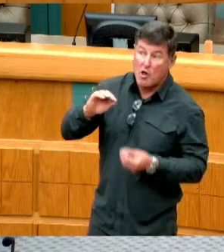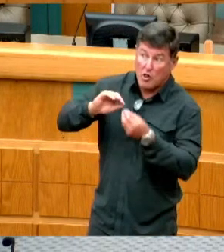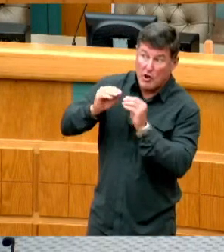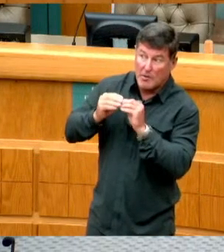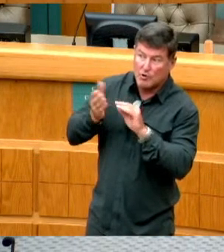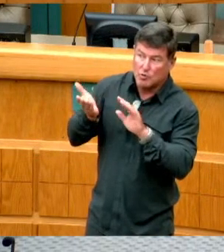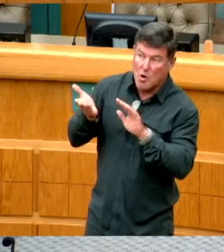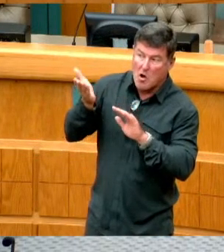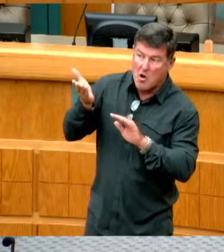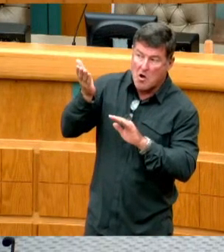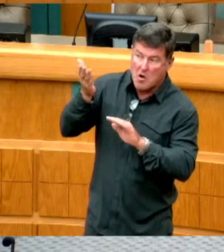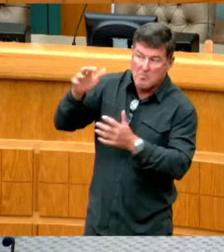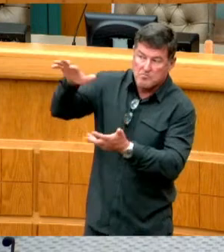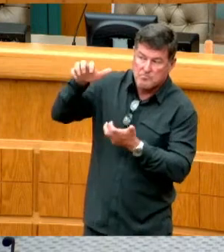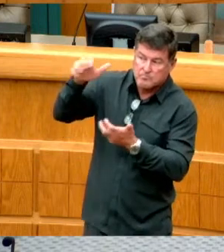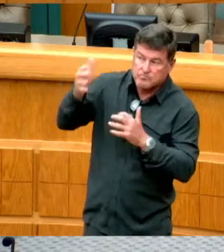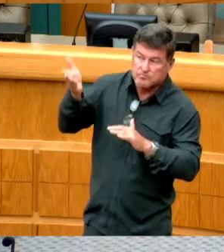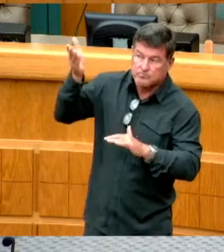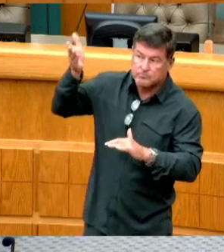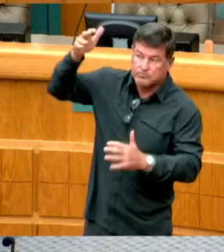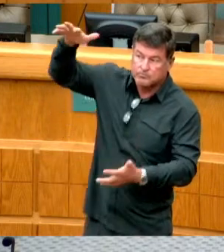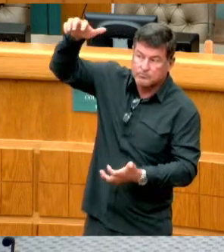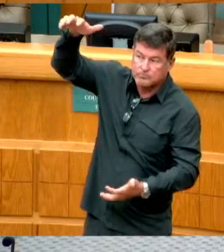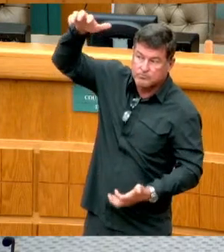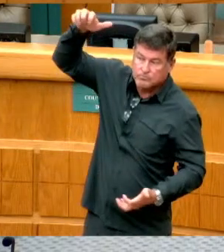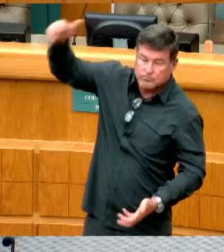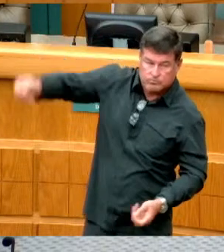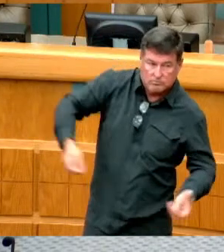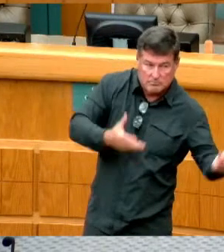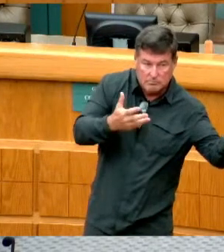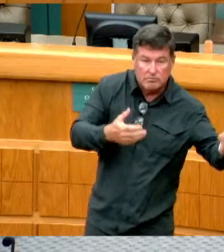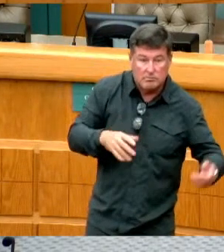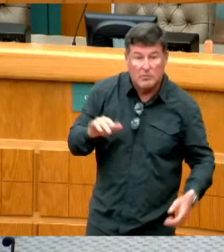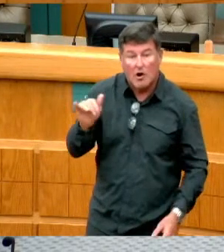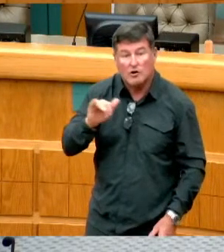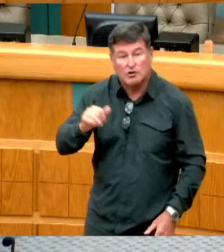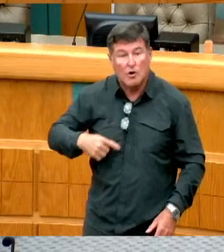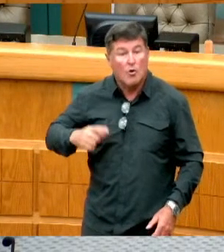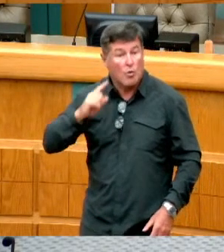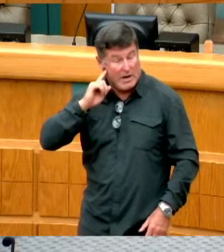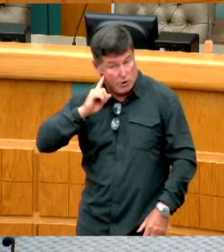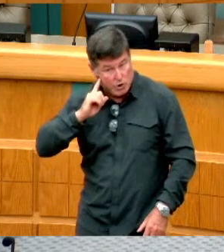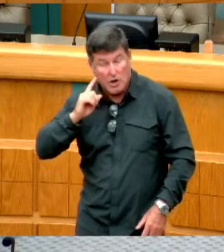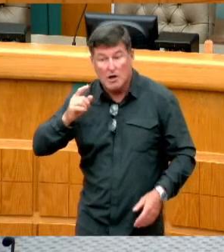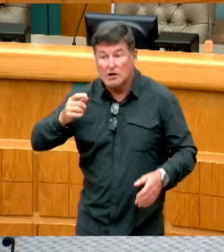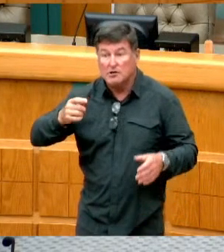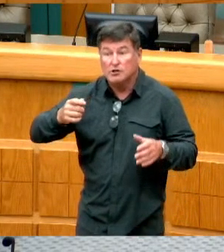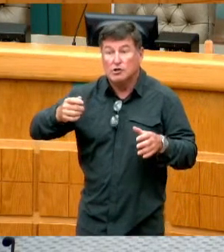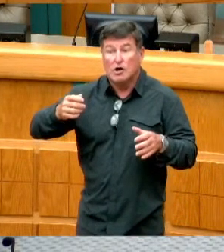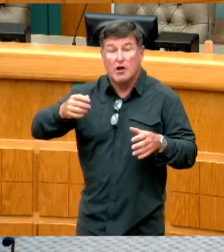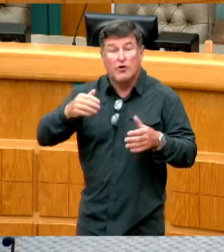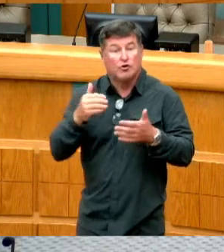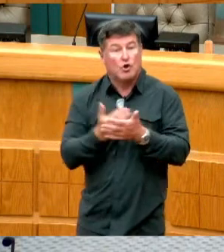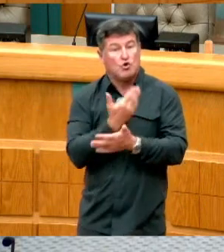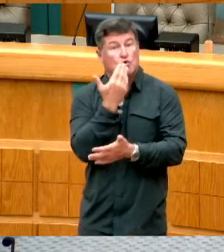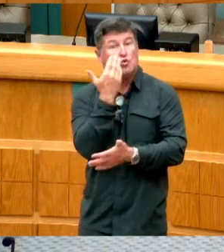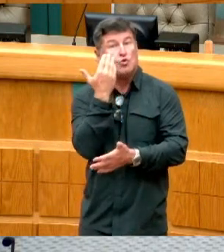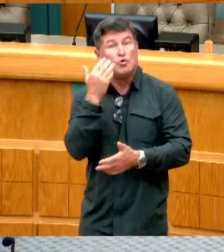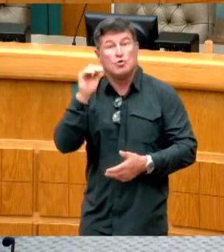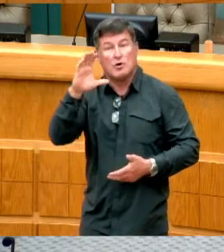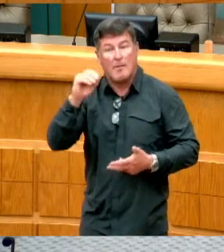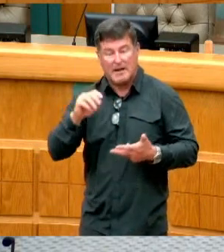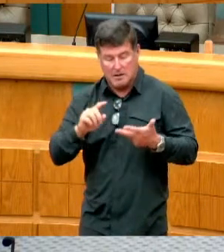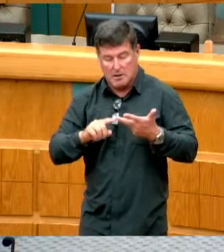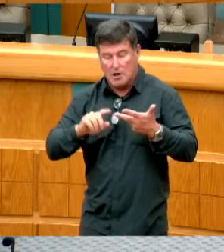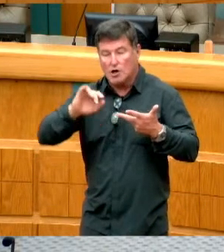start receiving to our communities very soon. We're also hearing, as the judge mentioned, that Johnson & Johnson is working hard on